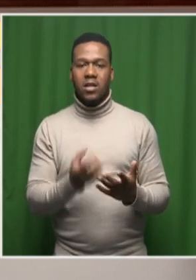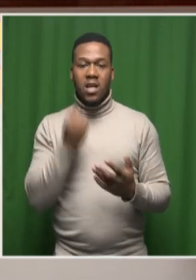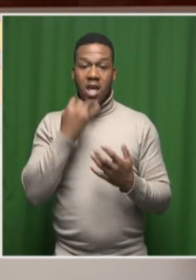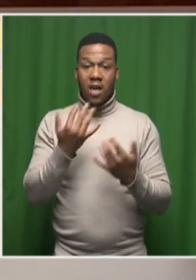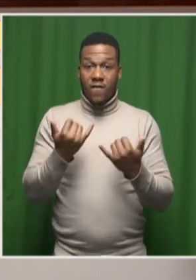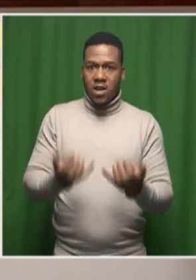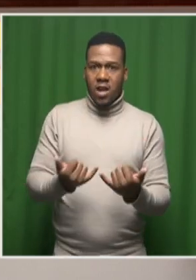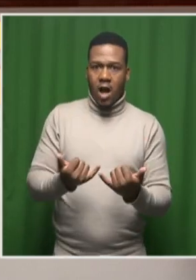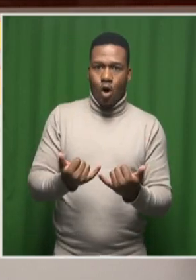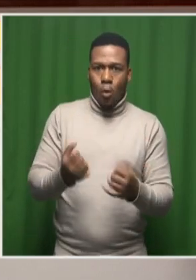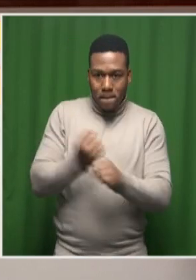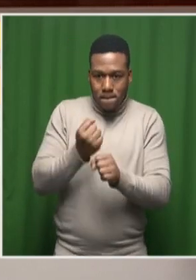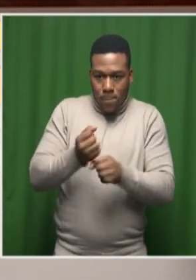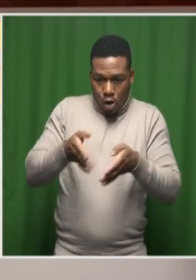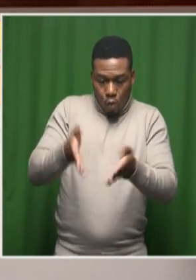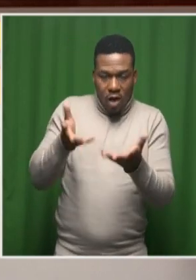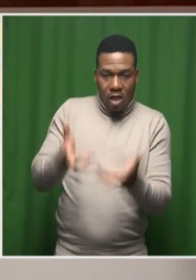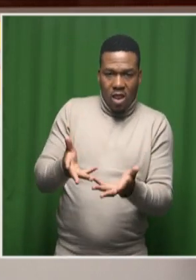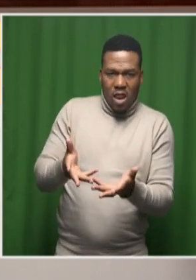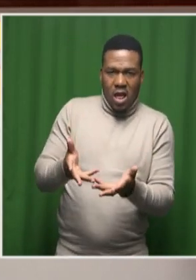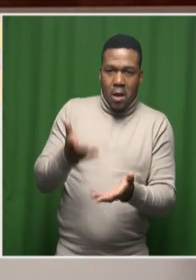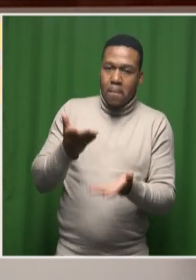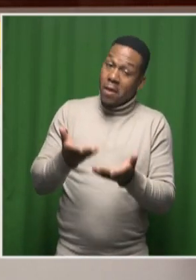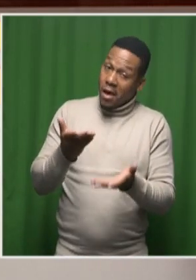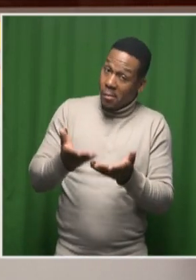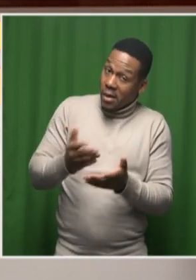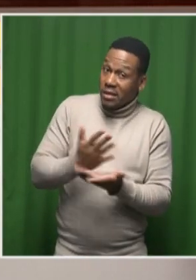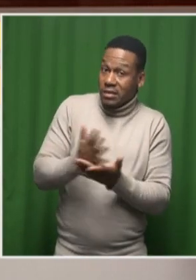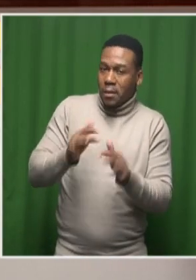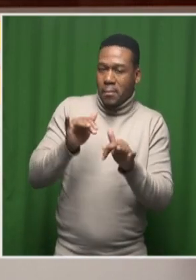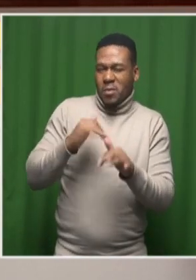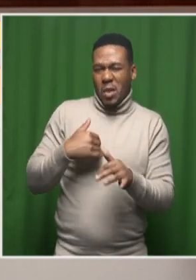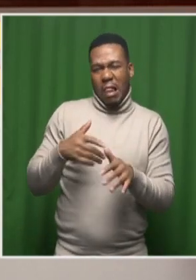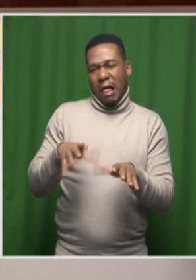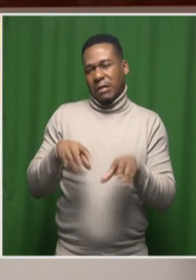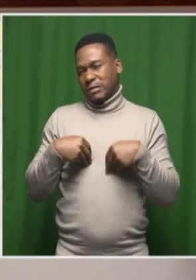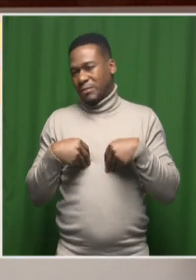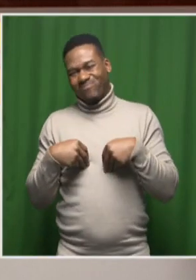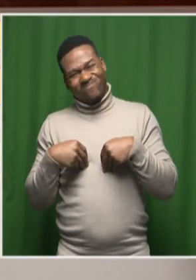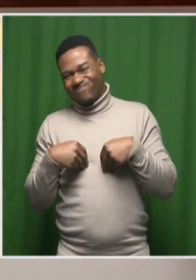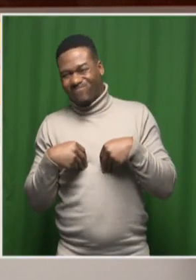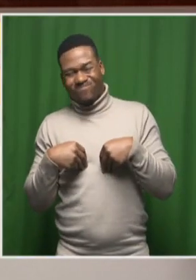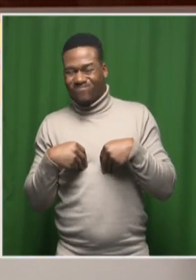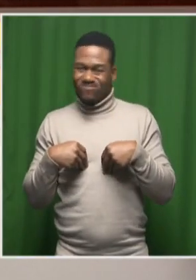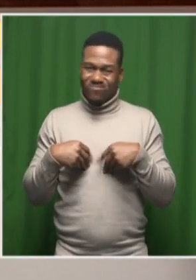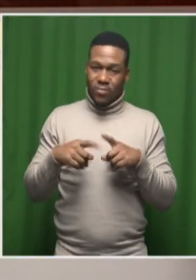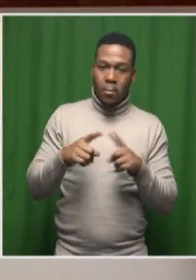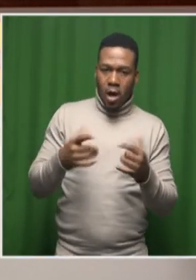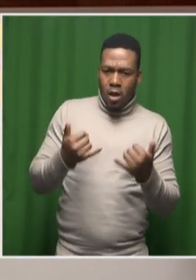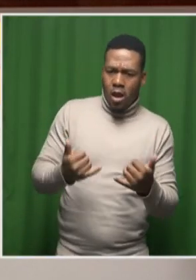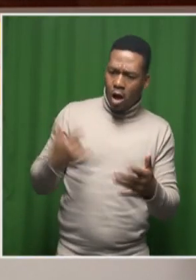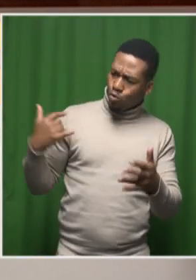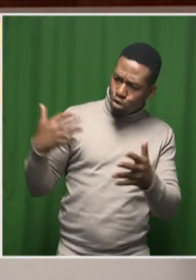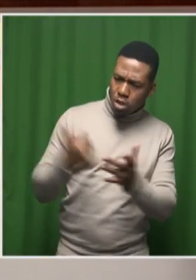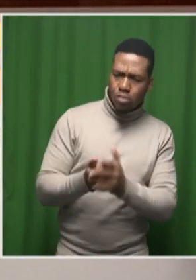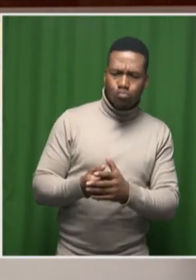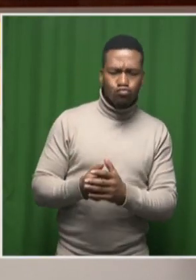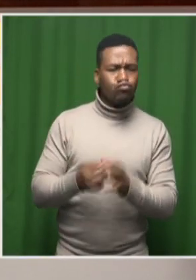in this way, it might just not land very well. But I think it's been really well received,